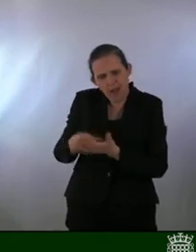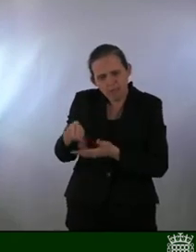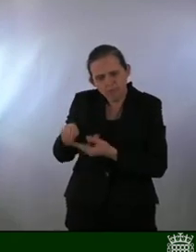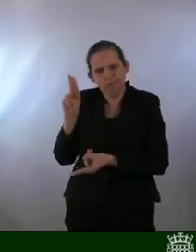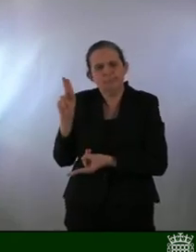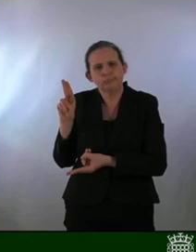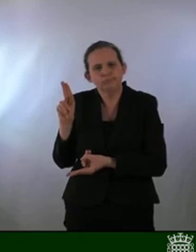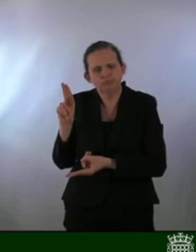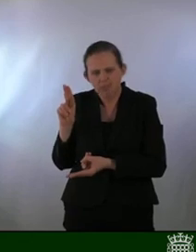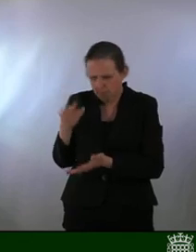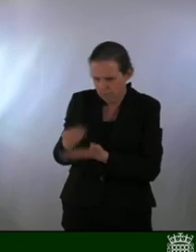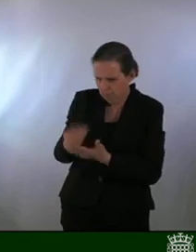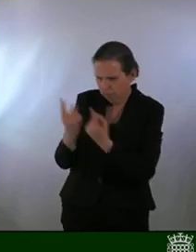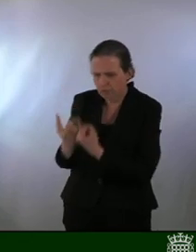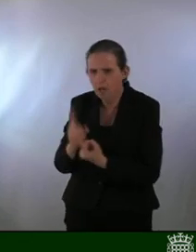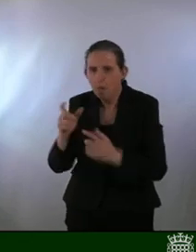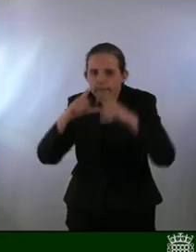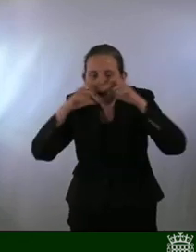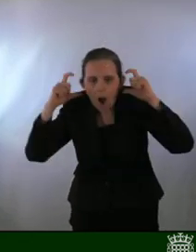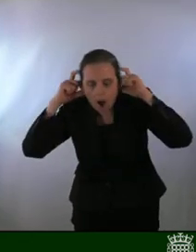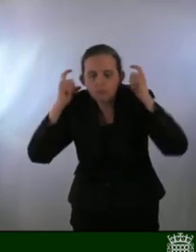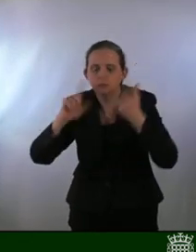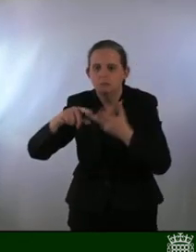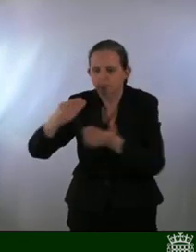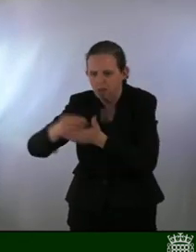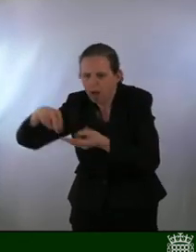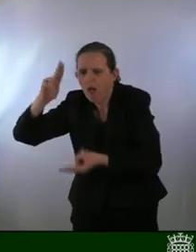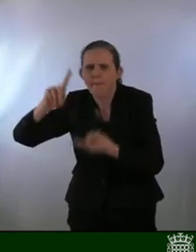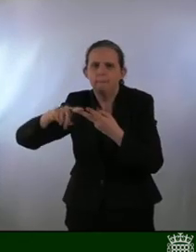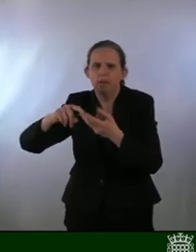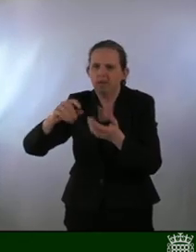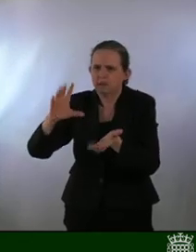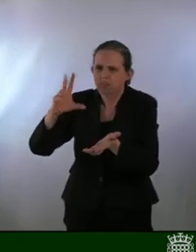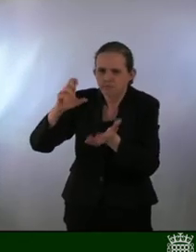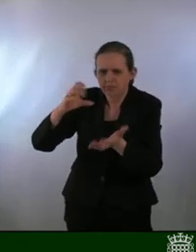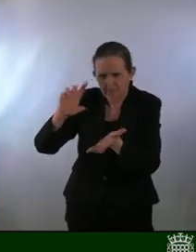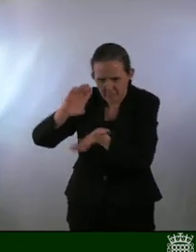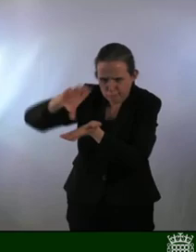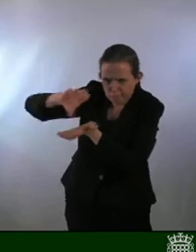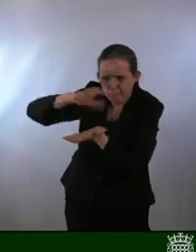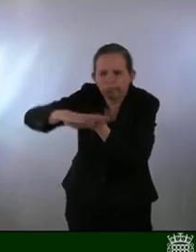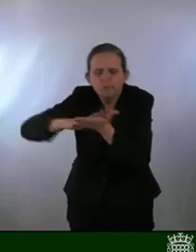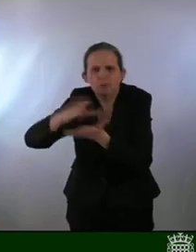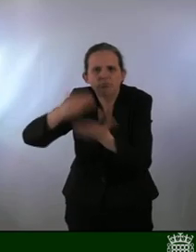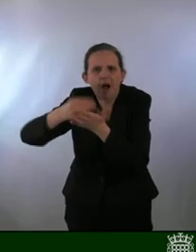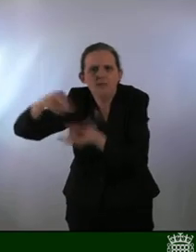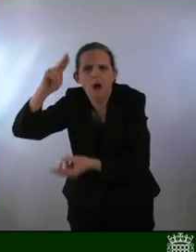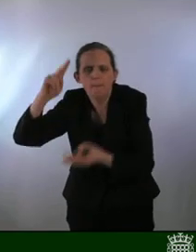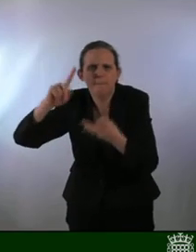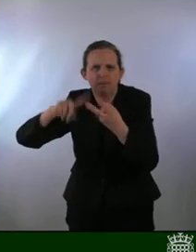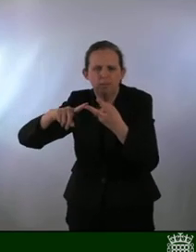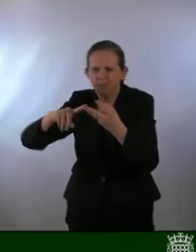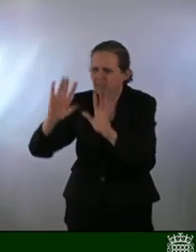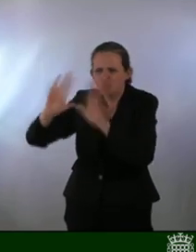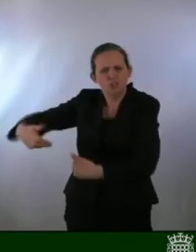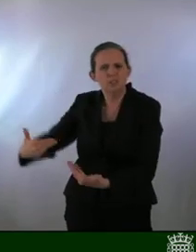like sanitizer and masks, when we should all really be working together and, rather than